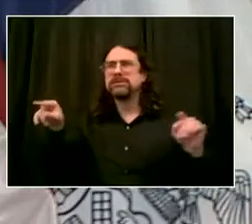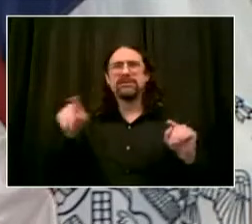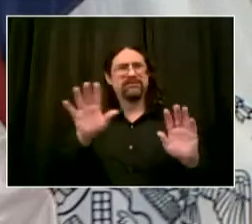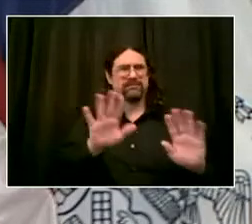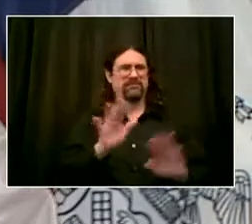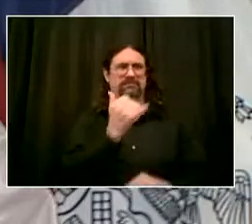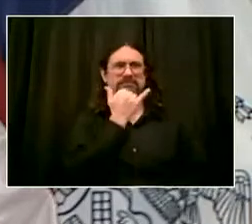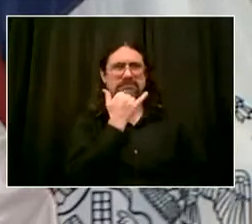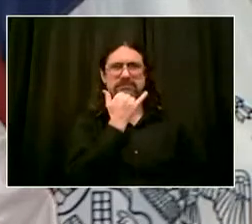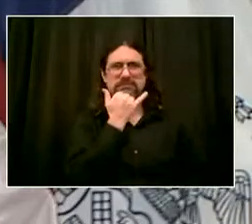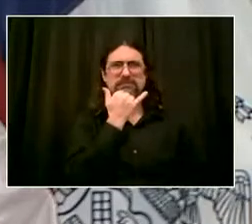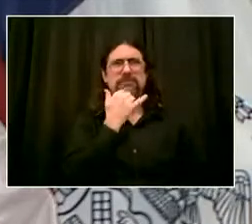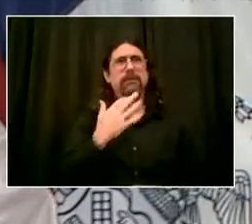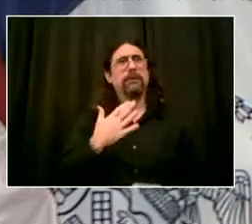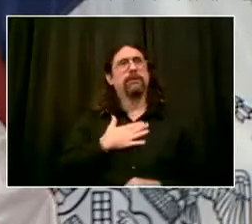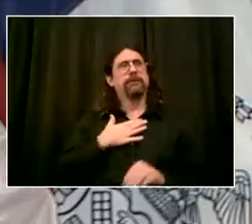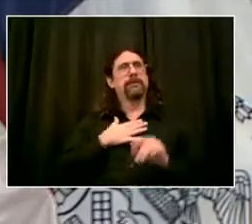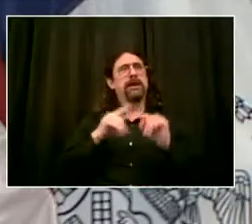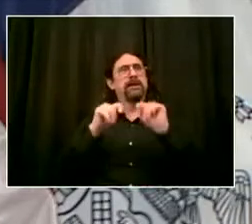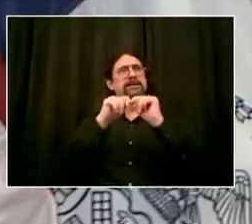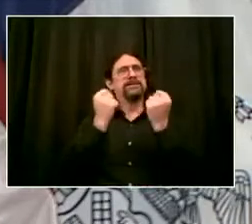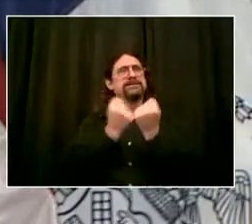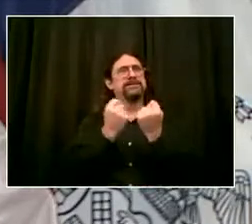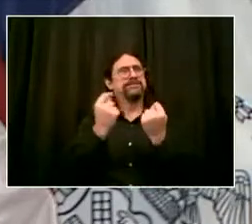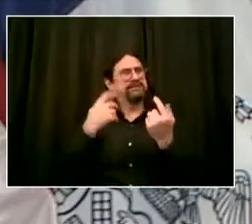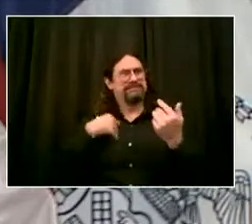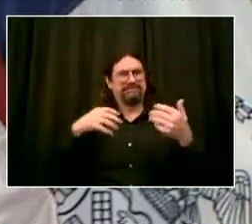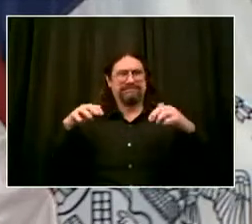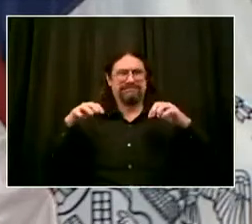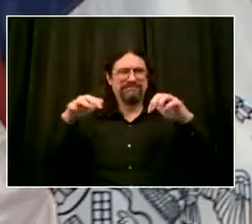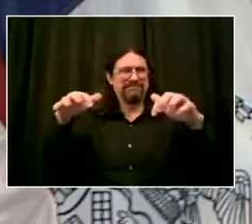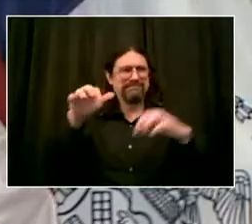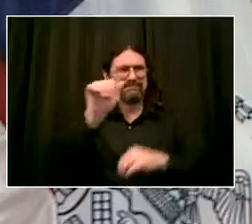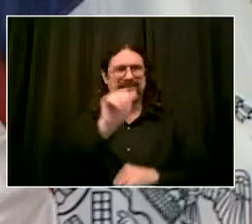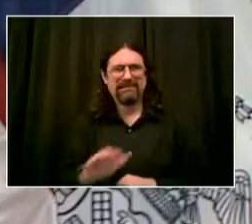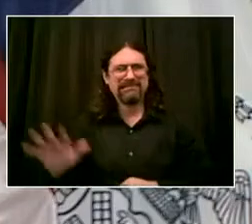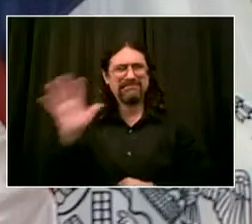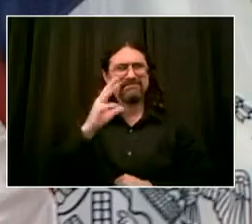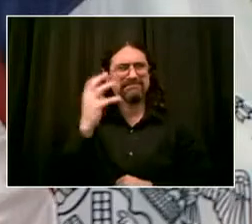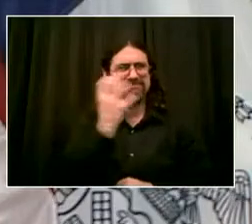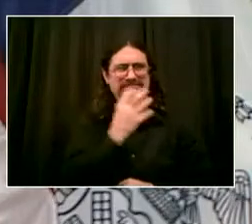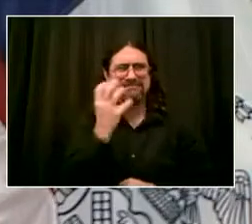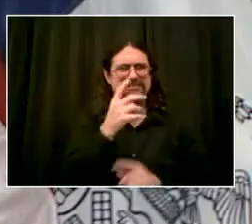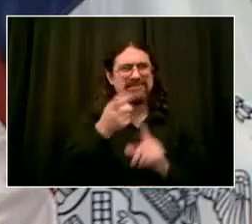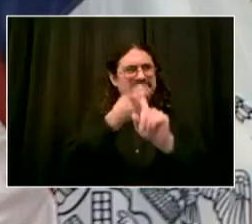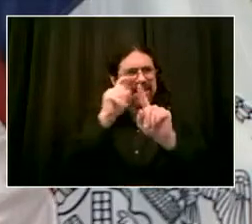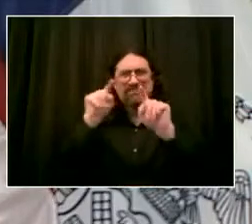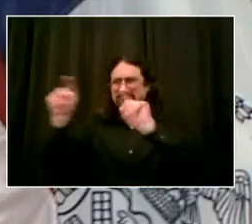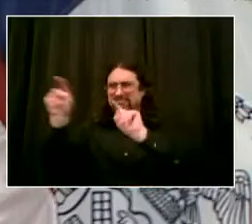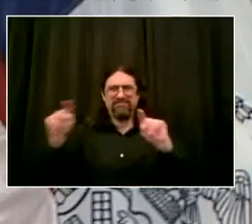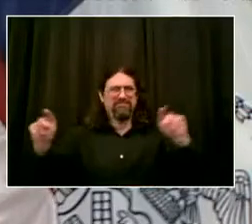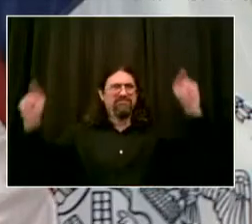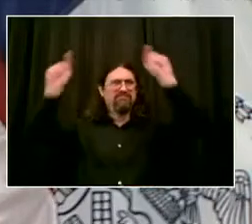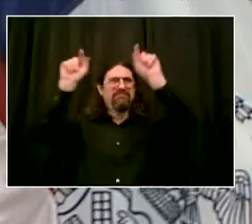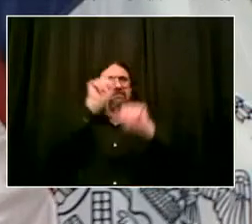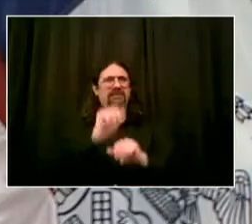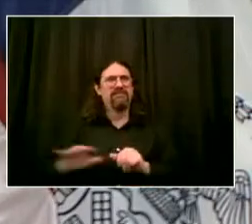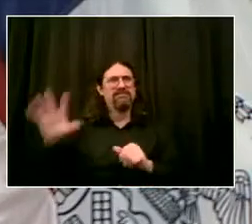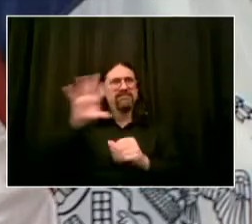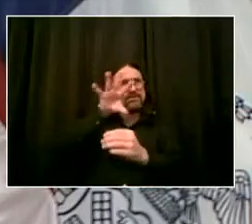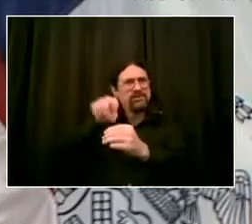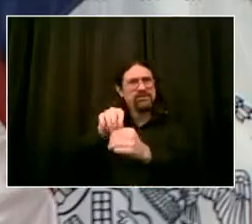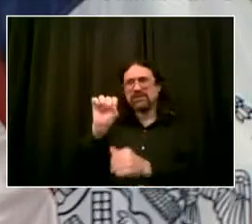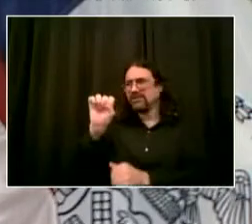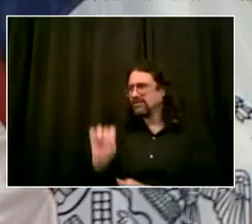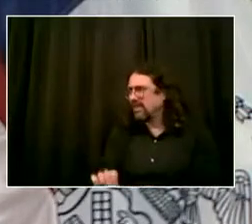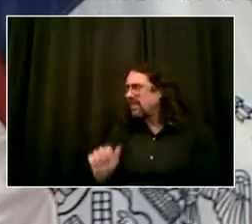painful episode as we tried to address the injustices with our specialized high schools I do think uh